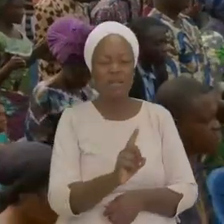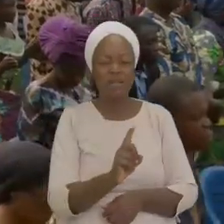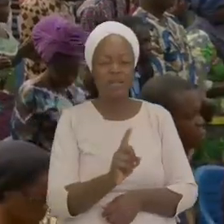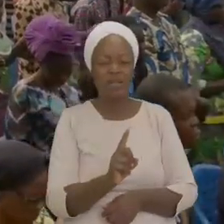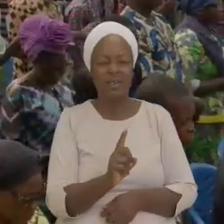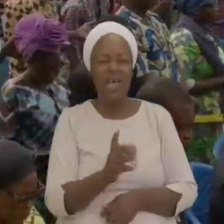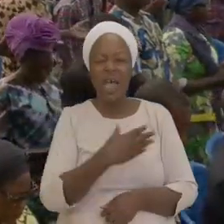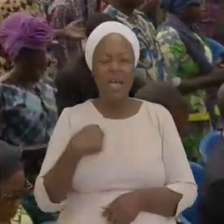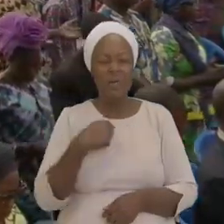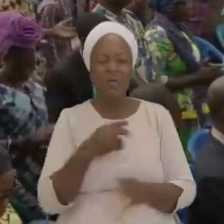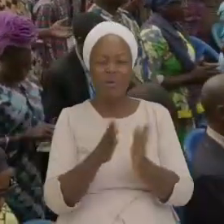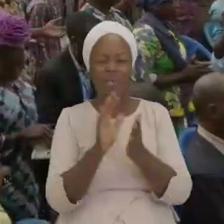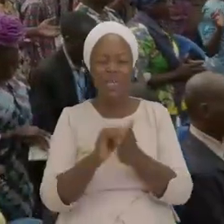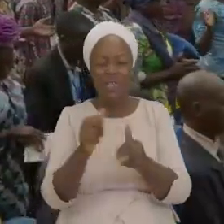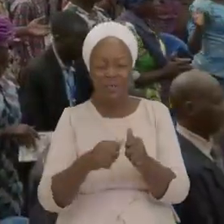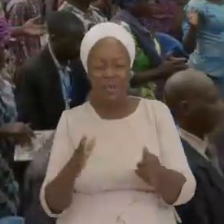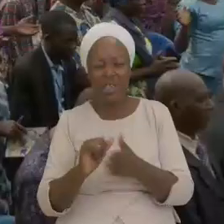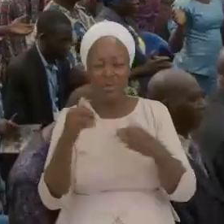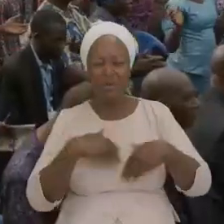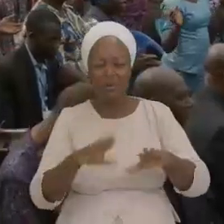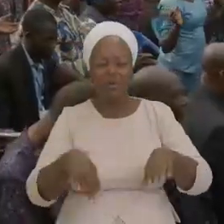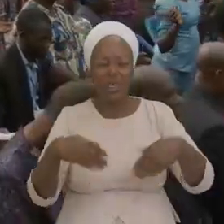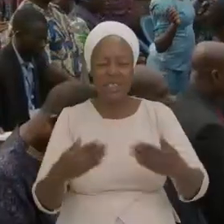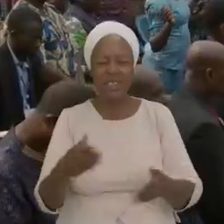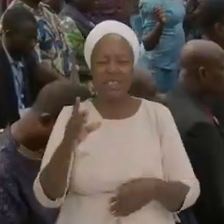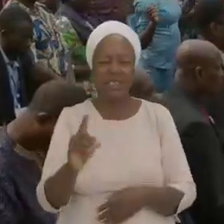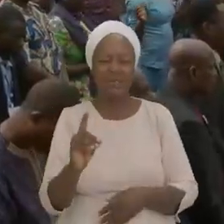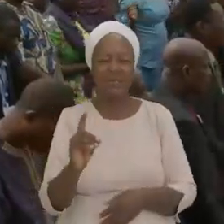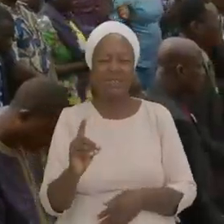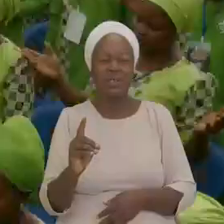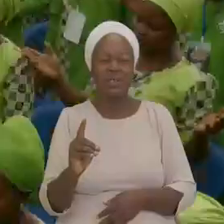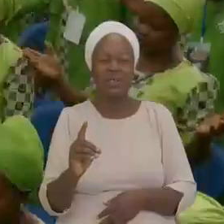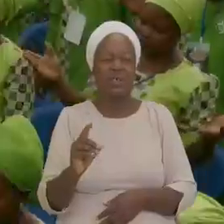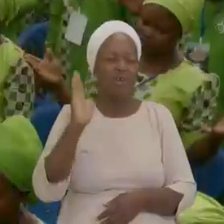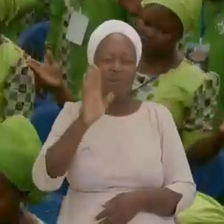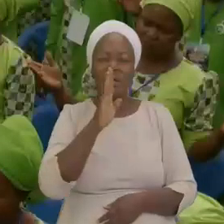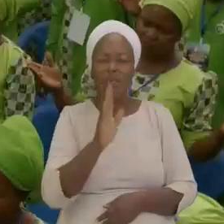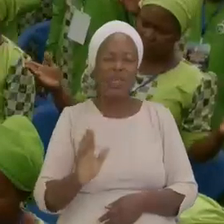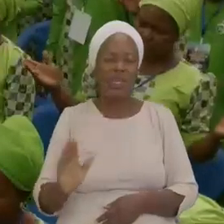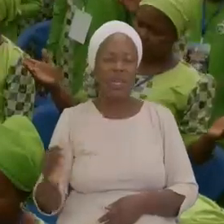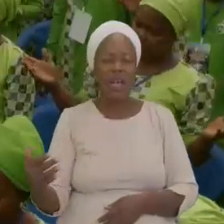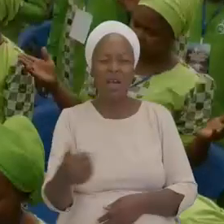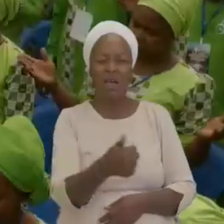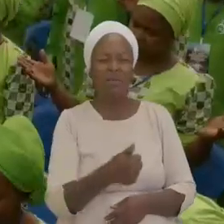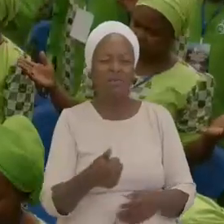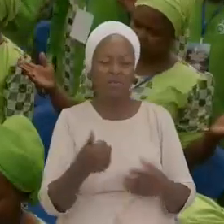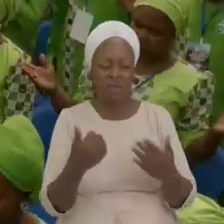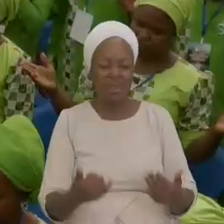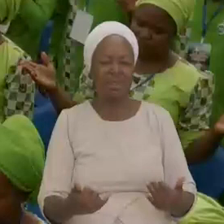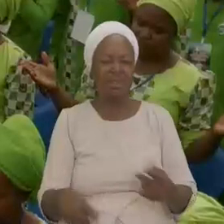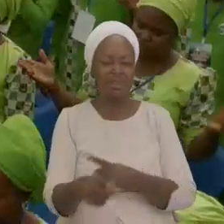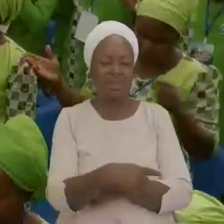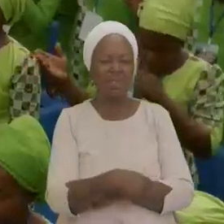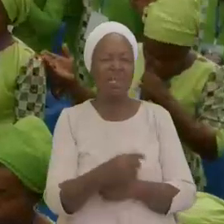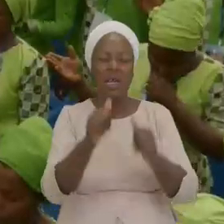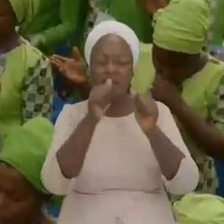And we pray that everything you have provided will be ours today. Bless everyone